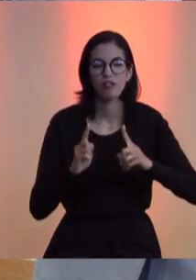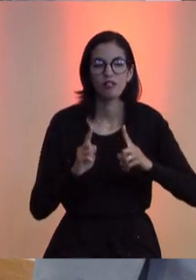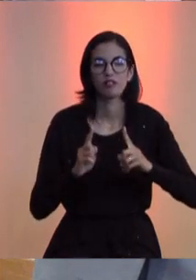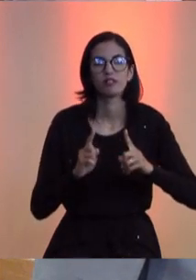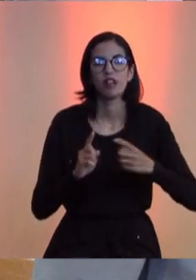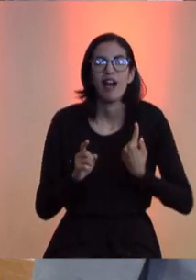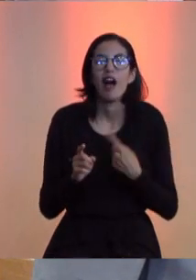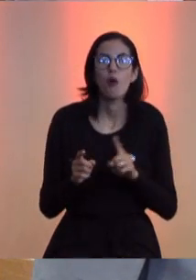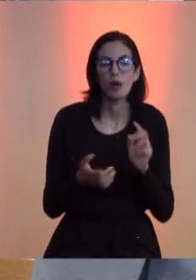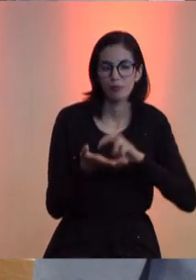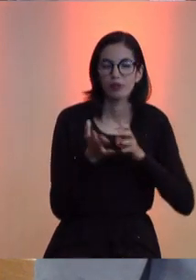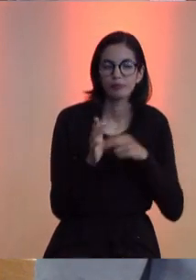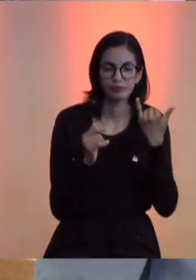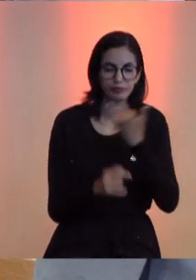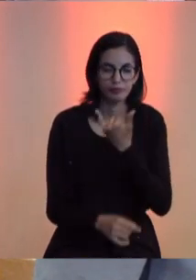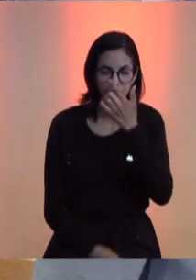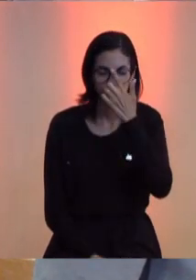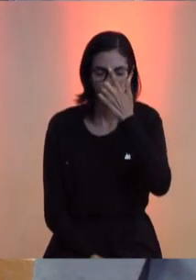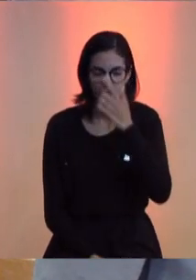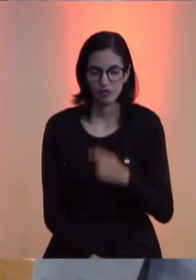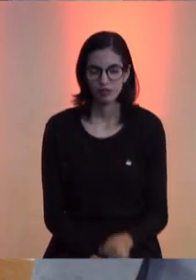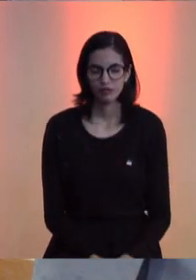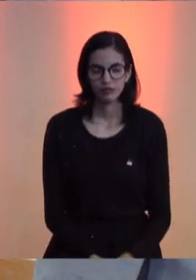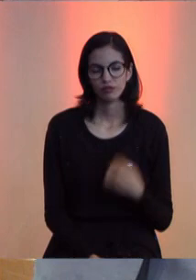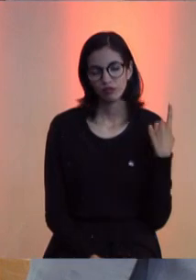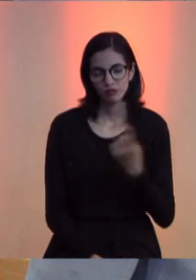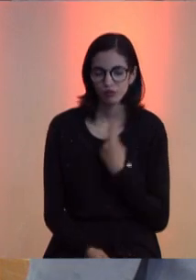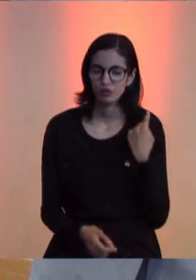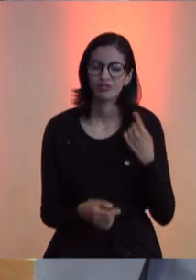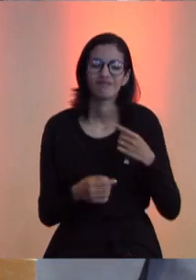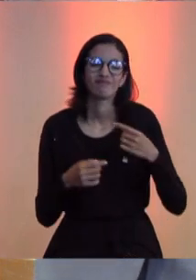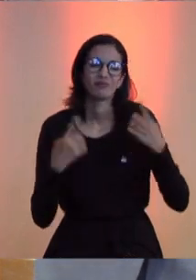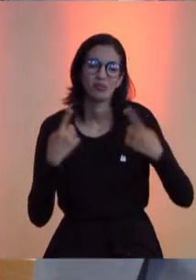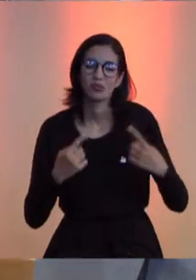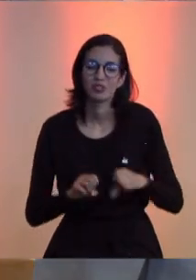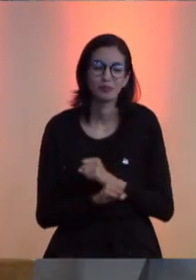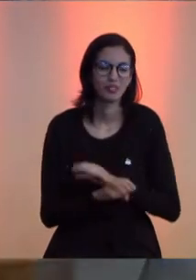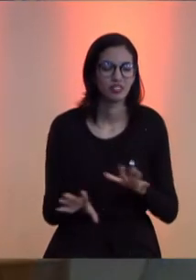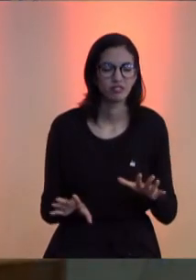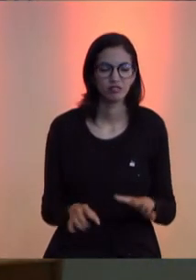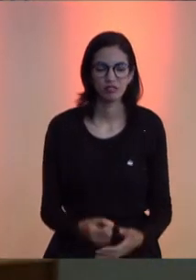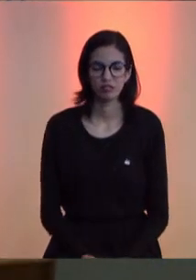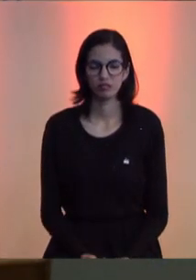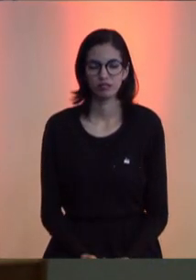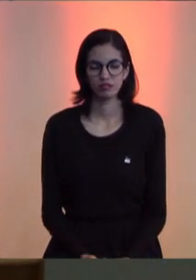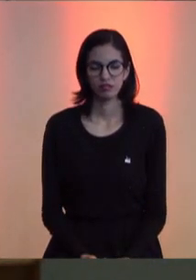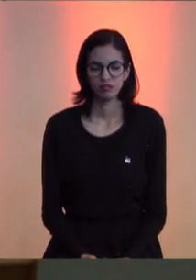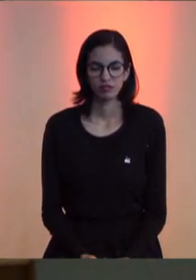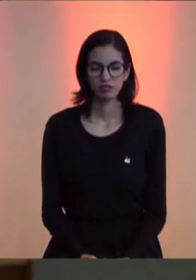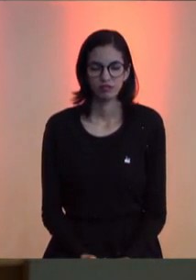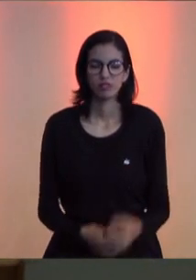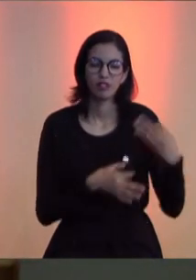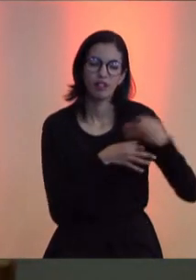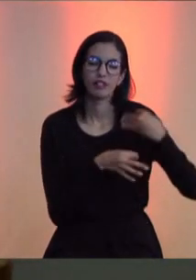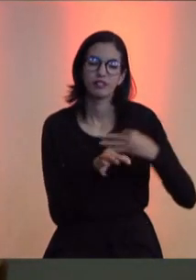turn the way we want, aún si las cosas no van en la forma que deseamos, teach us to trust in you.